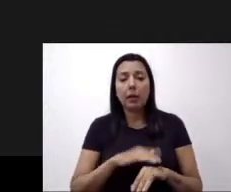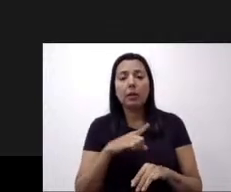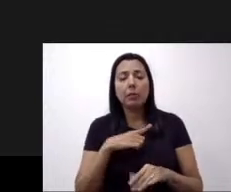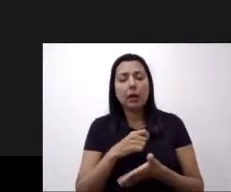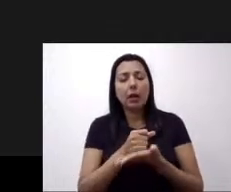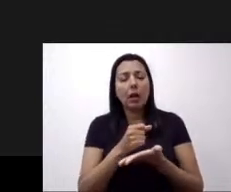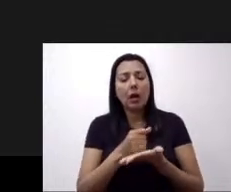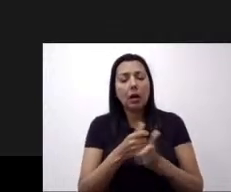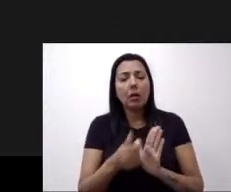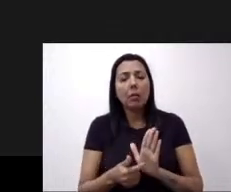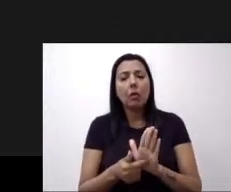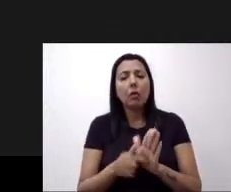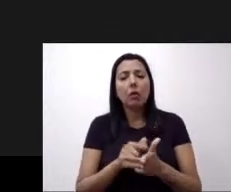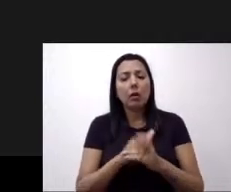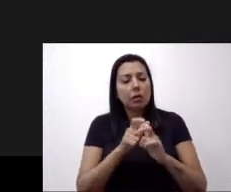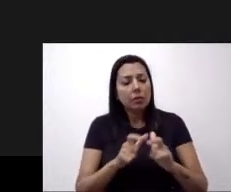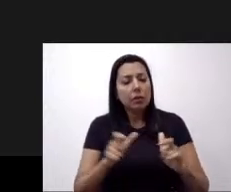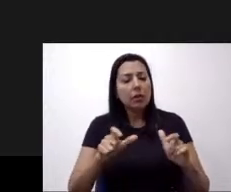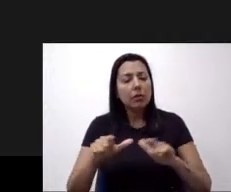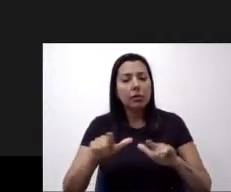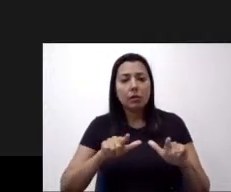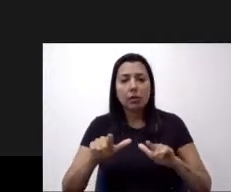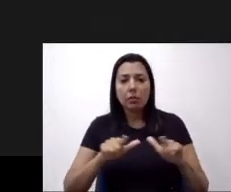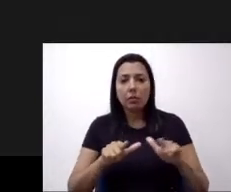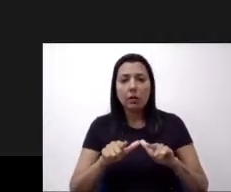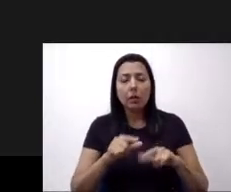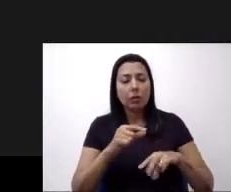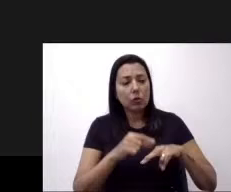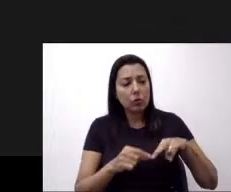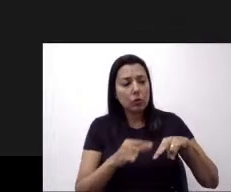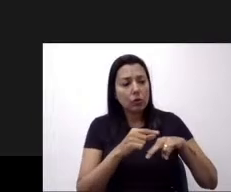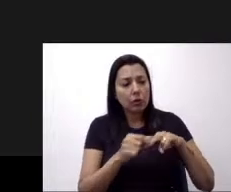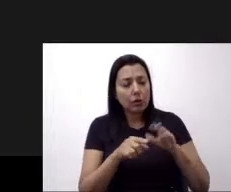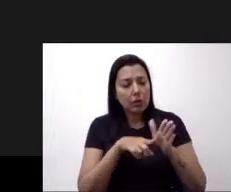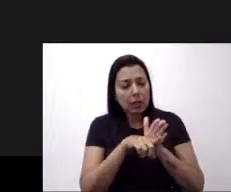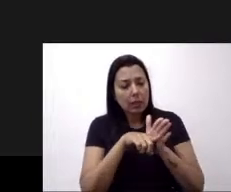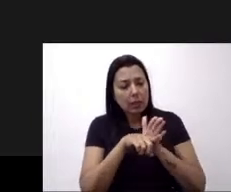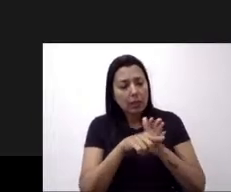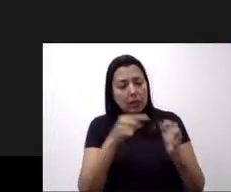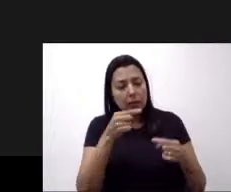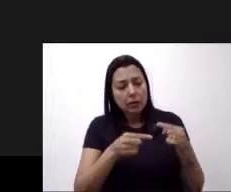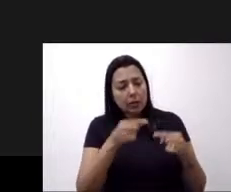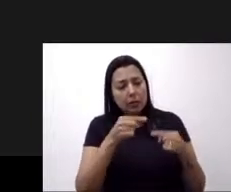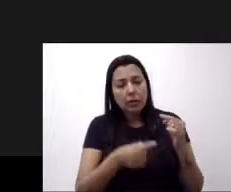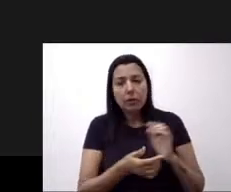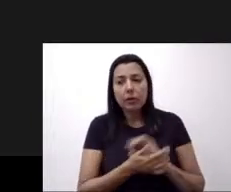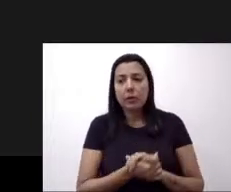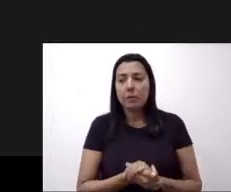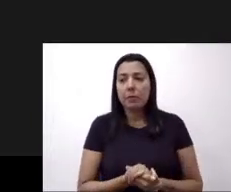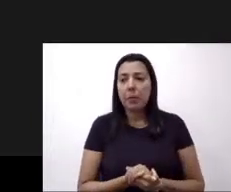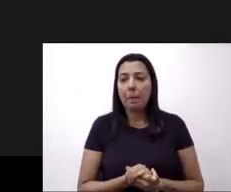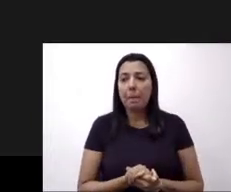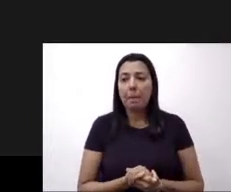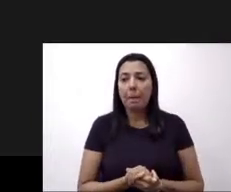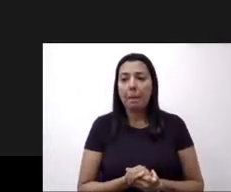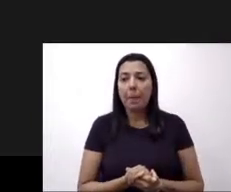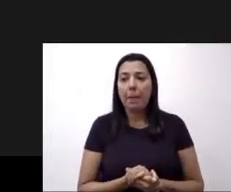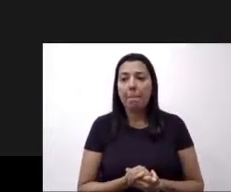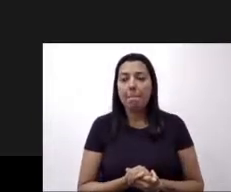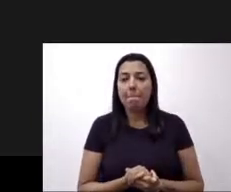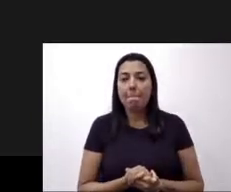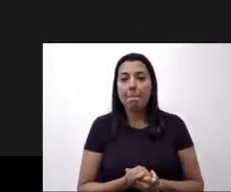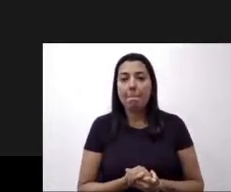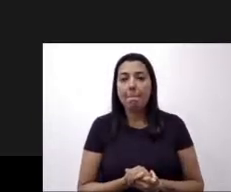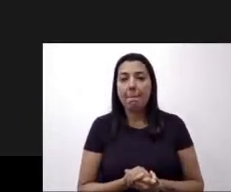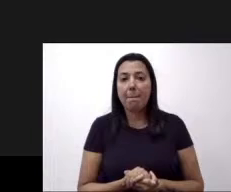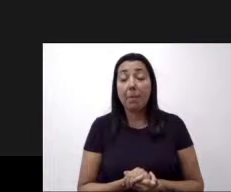of work on gender and policy analysis. First of all, more and more women have decided to work in the field of